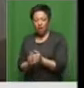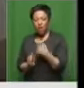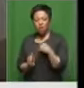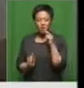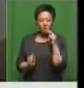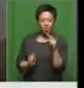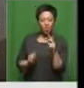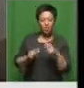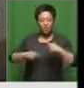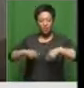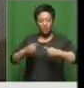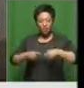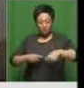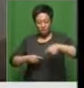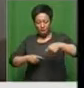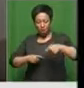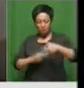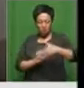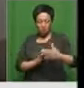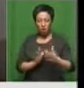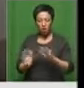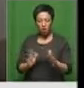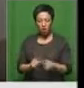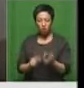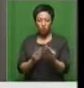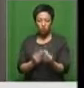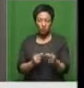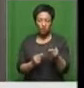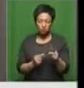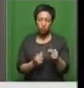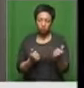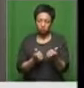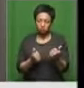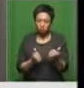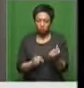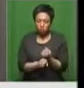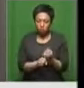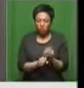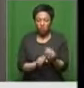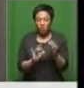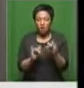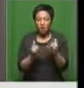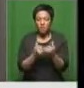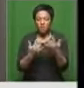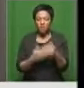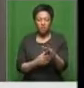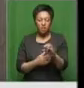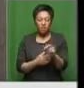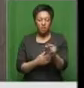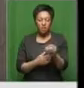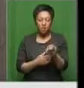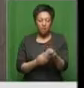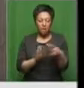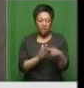the flexible packaging. Those solutions are certainly on the horizon. We've seen companies like Bonnie Bio, for